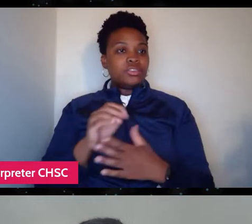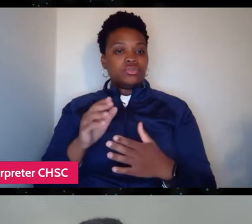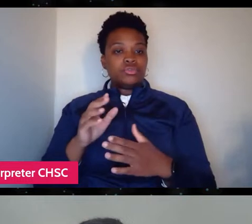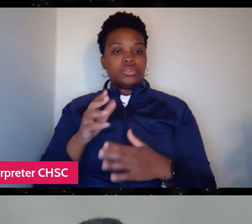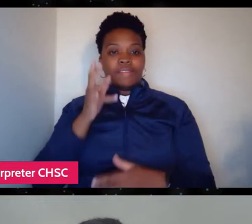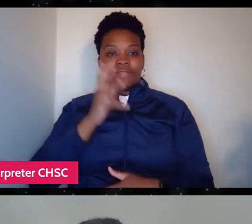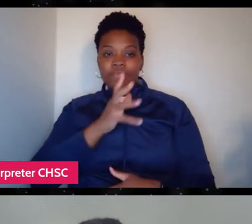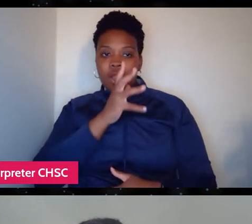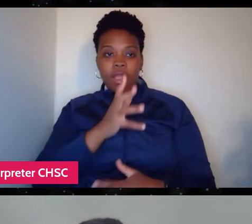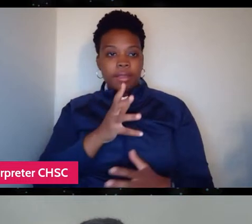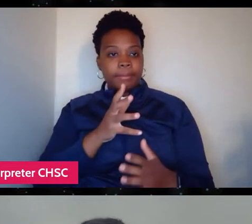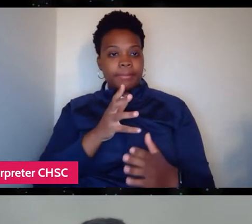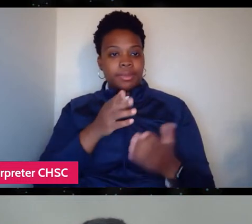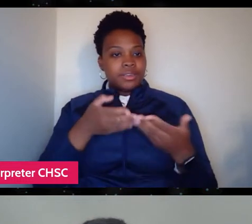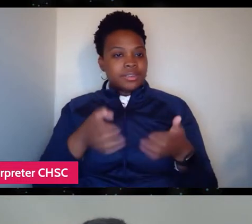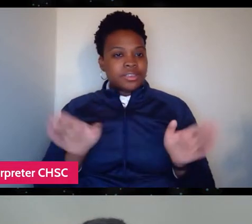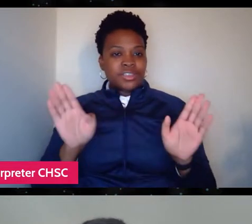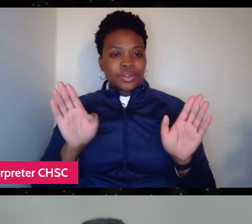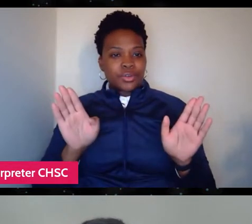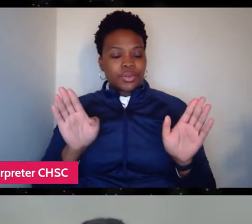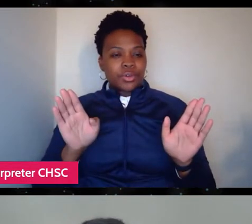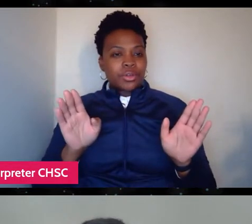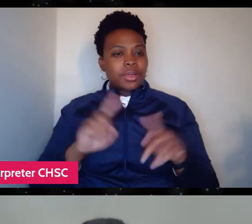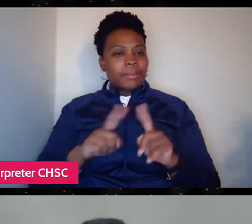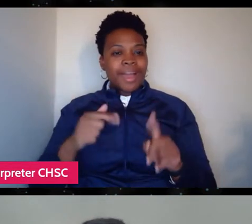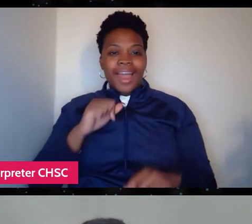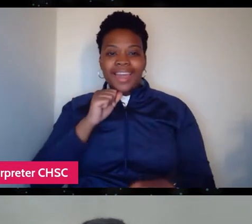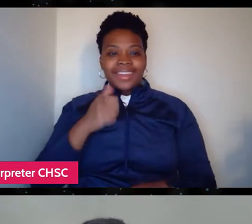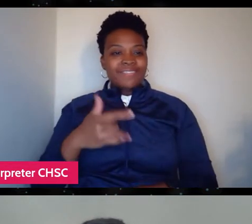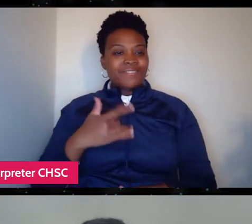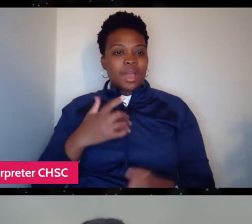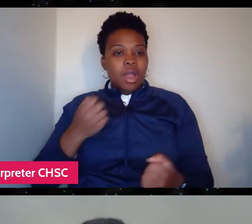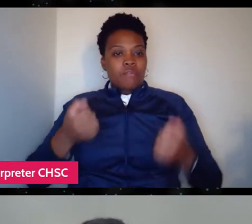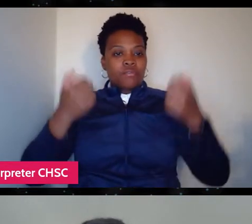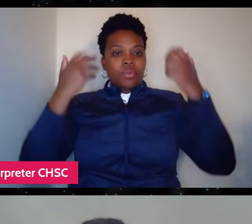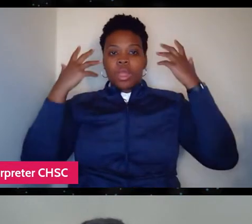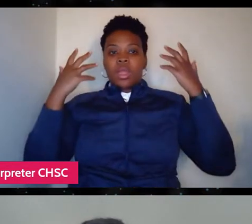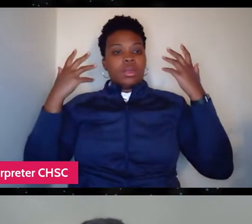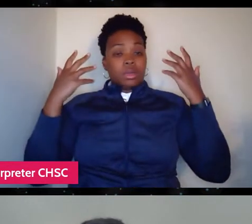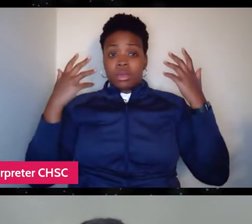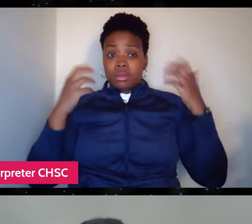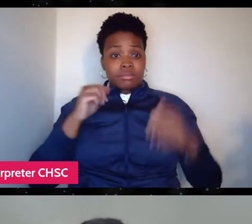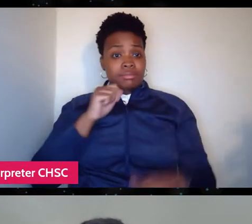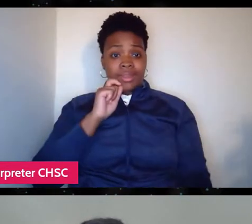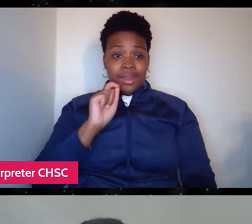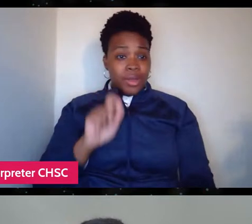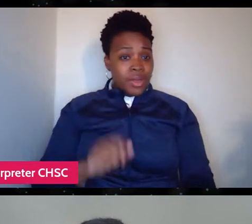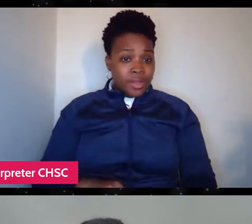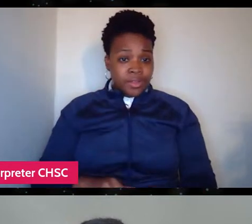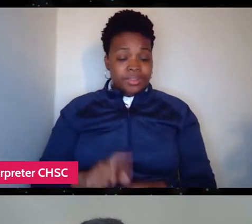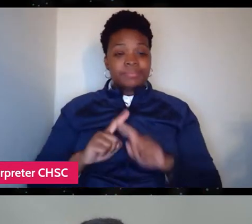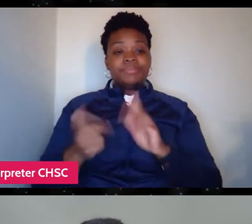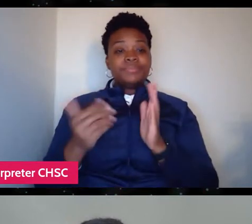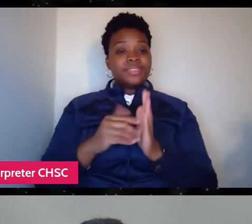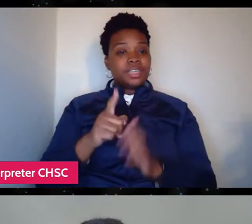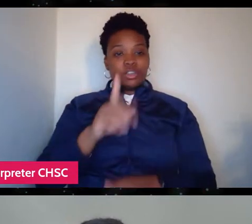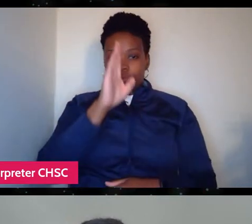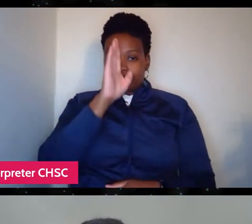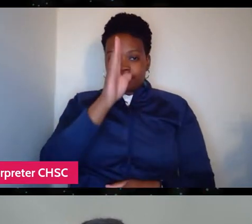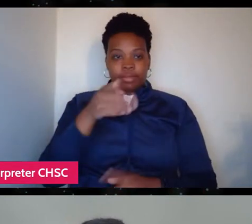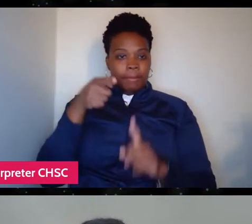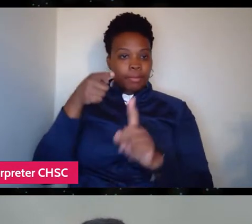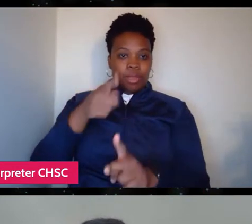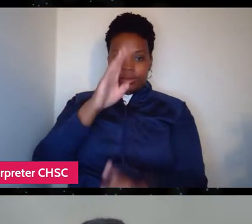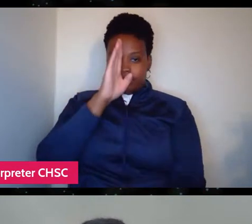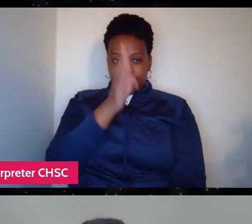in general. I did not feel overwhelmed at all. But again, like I said, you were straight to the point, like, look,